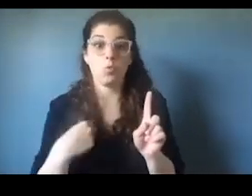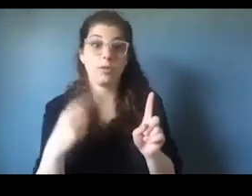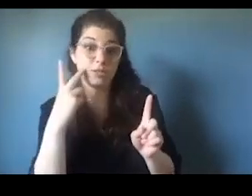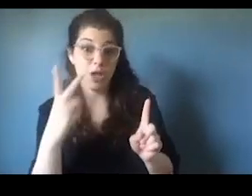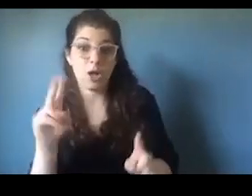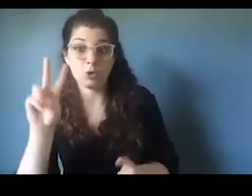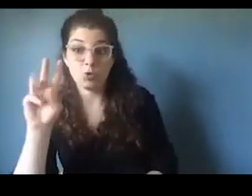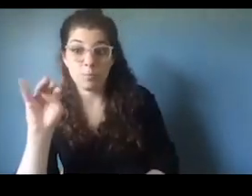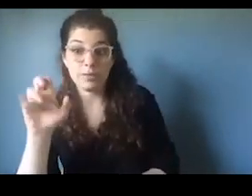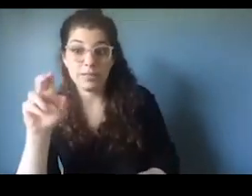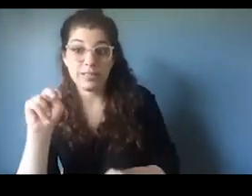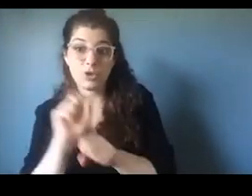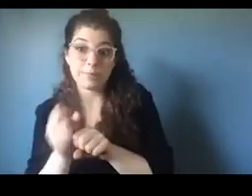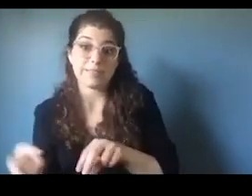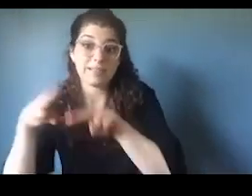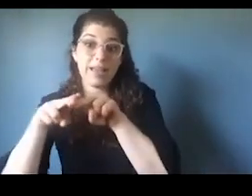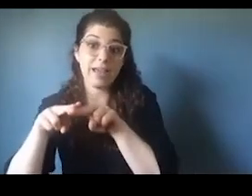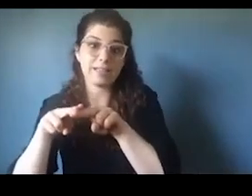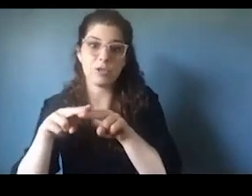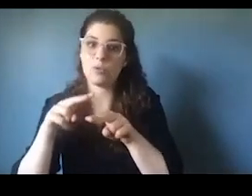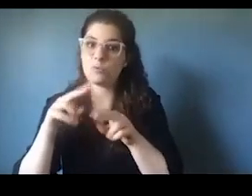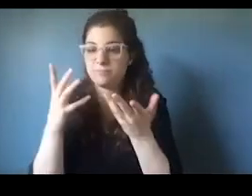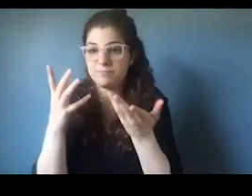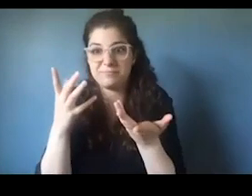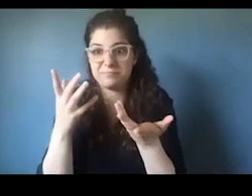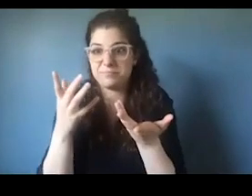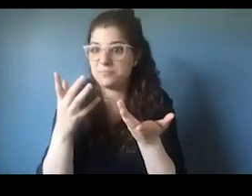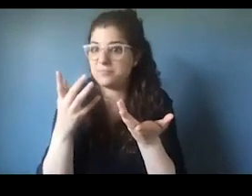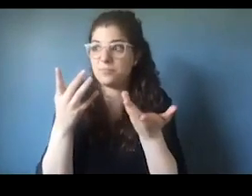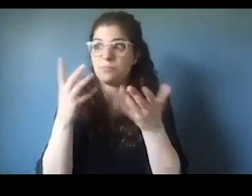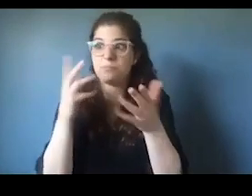jobs gained. So take the following all with a grain of salt.